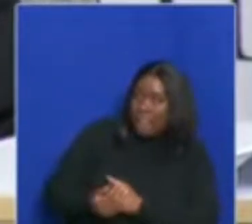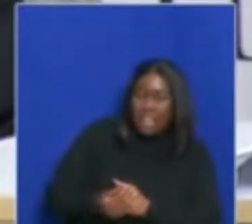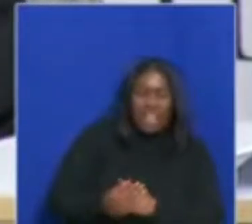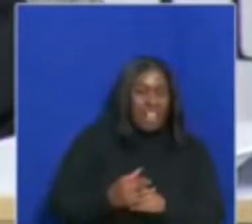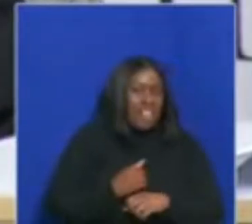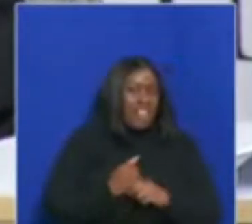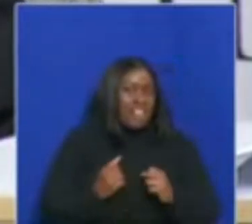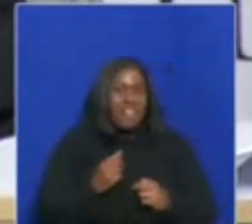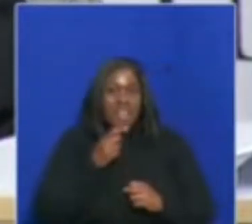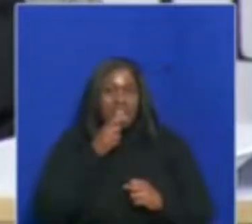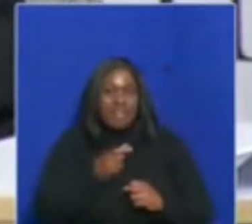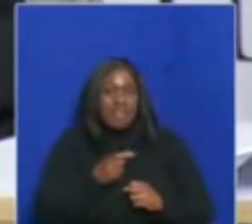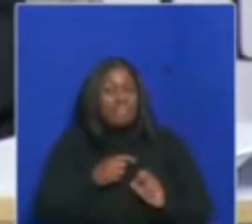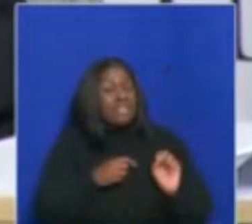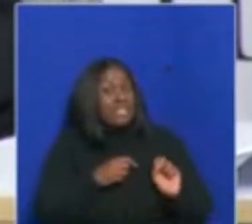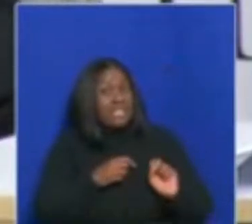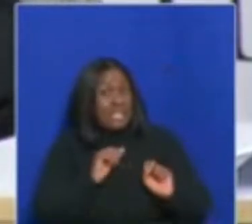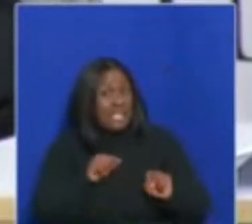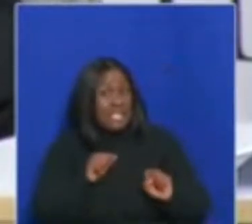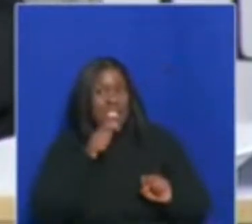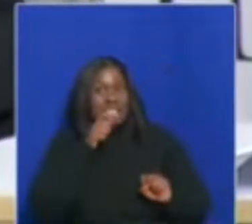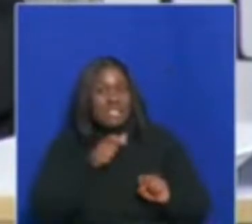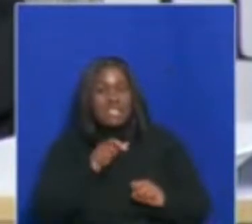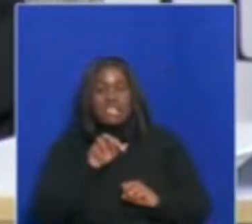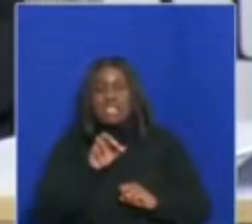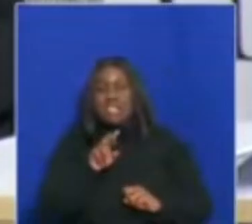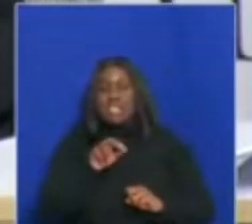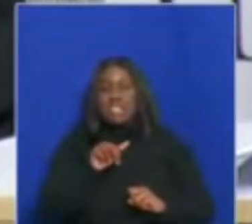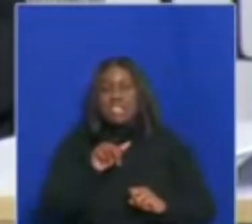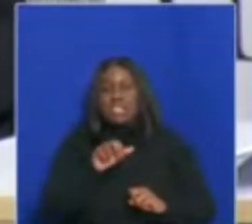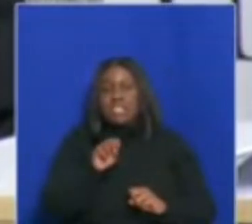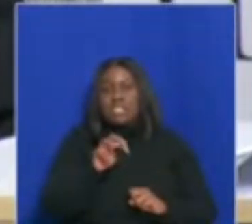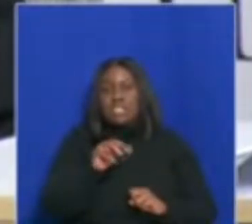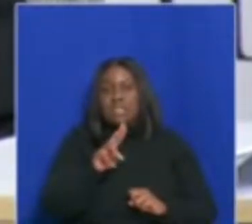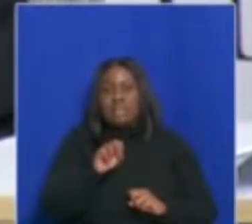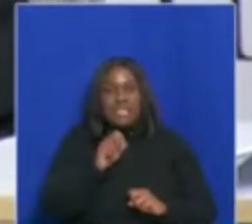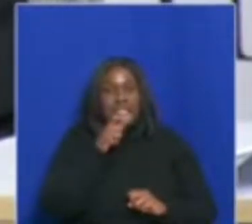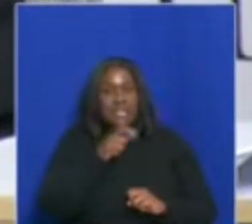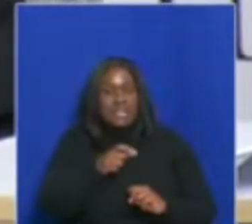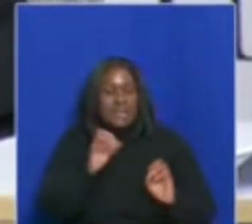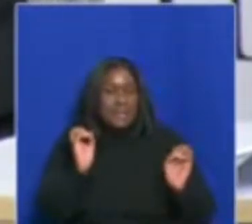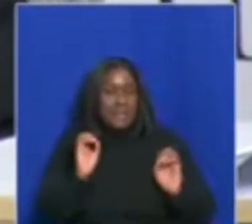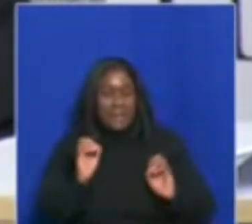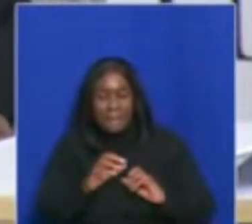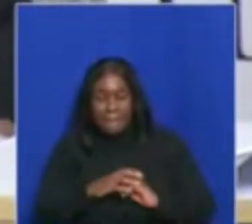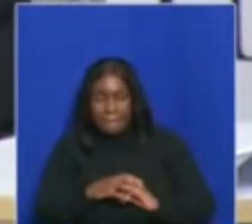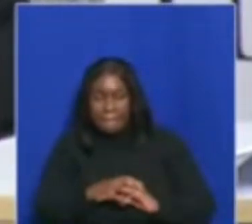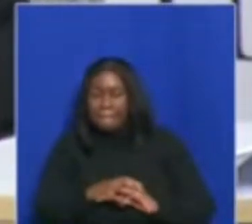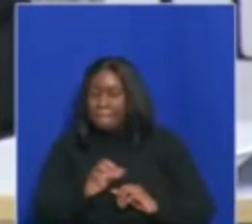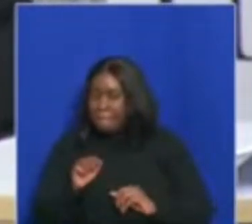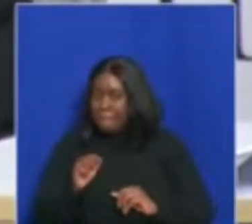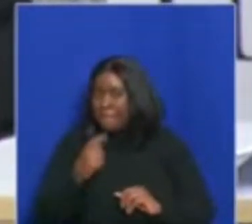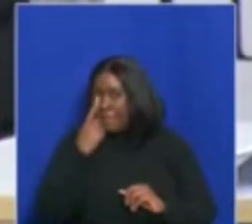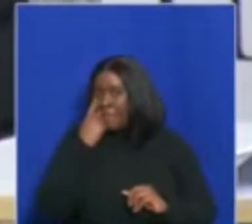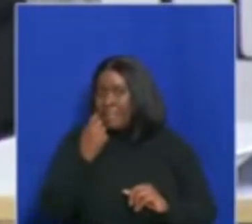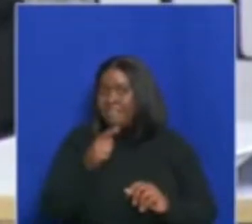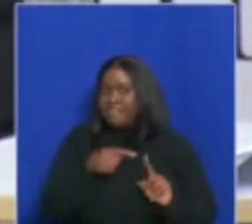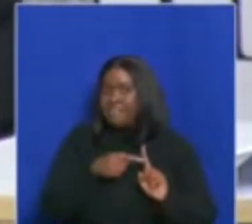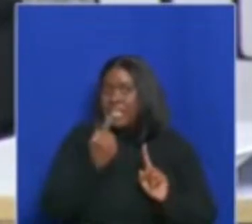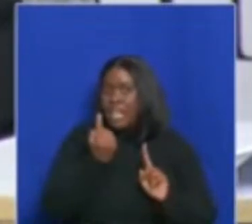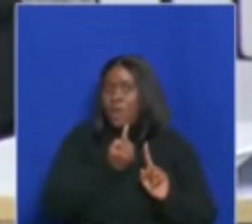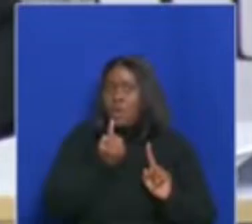It doesn't mention Erasmus because, to me, I believe that he was alone at the time of the shooting.